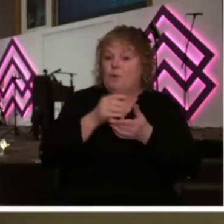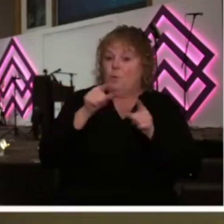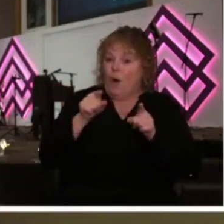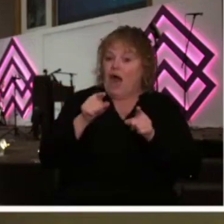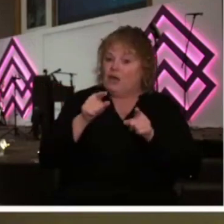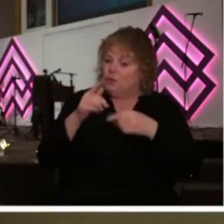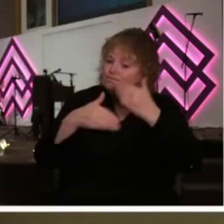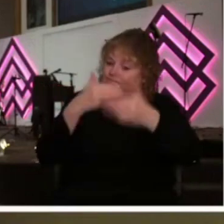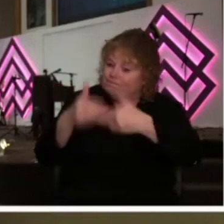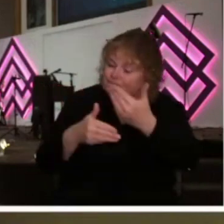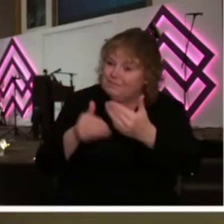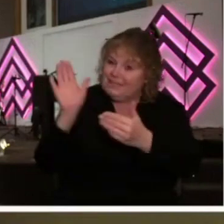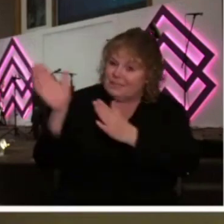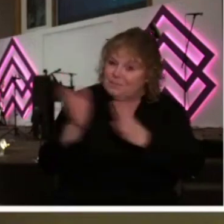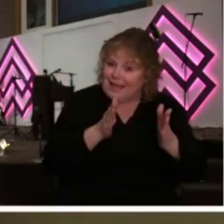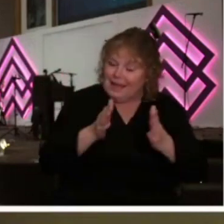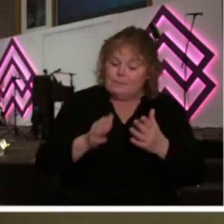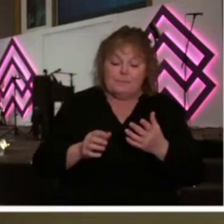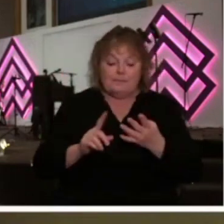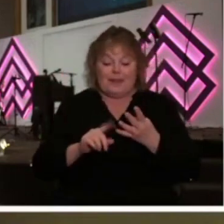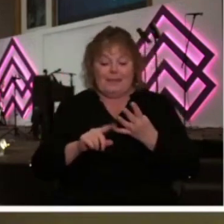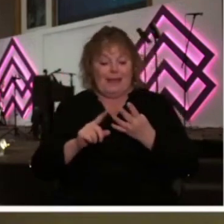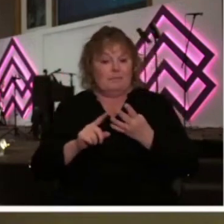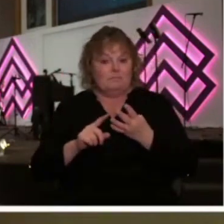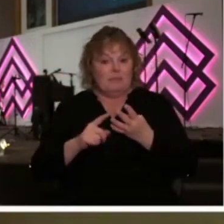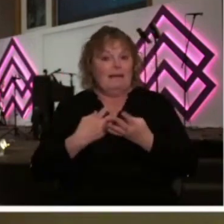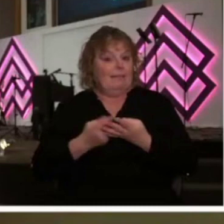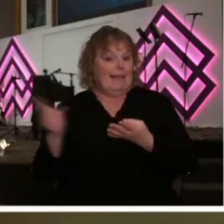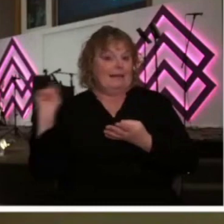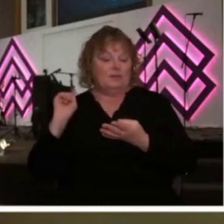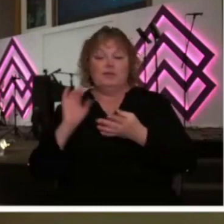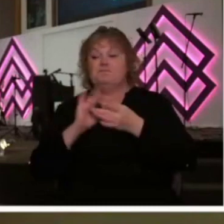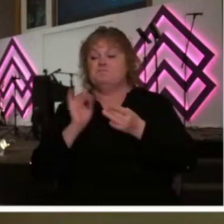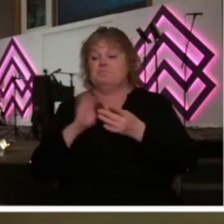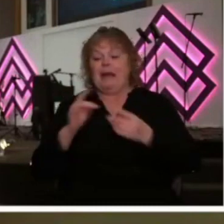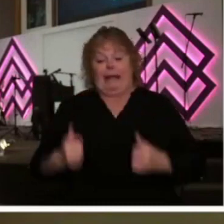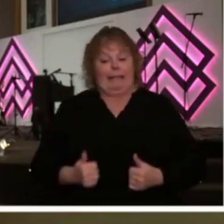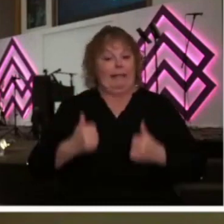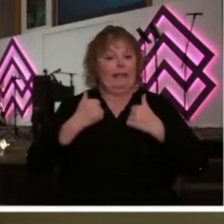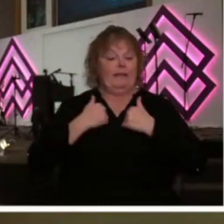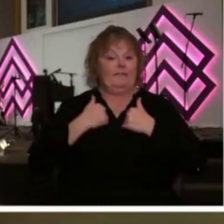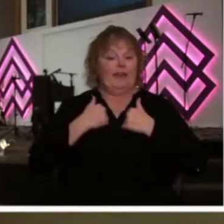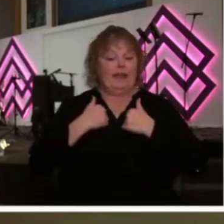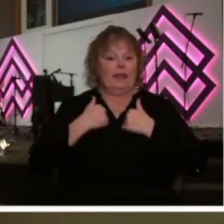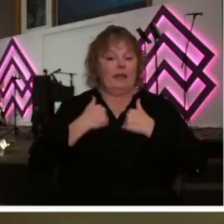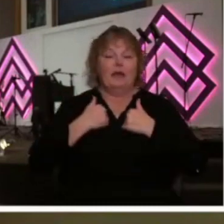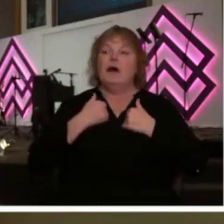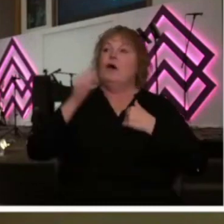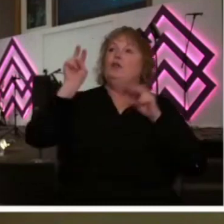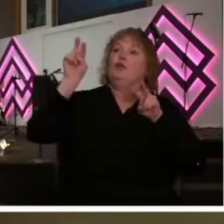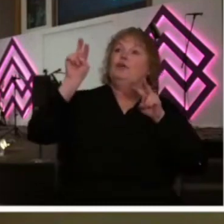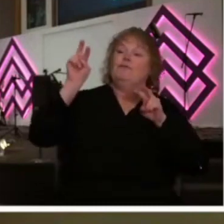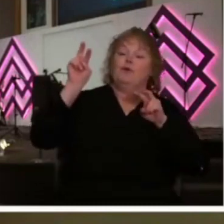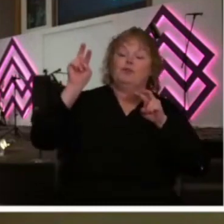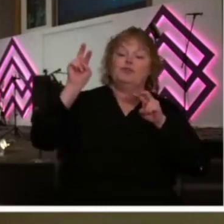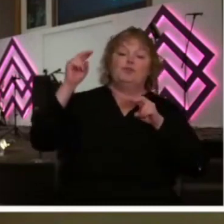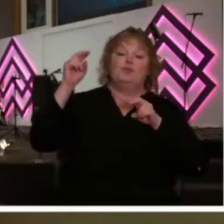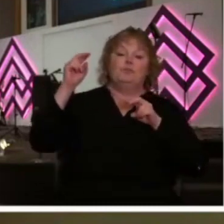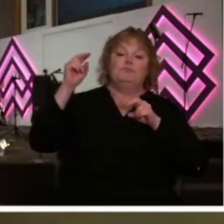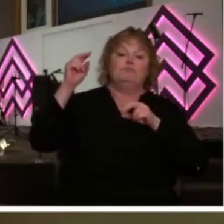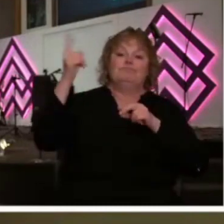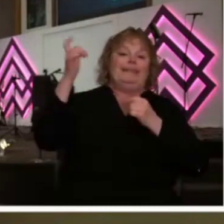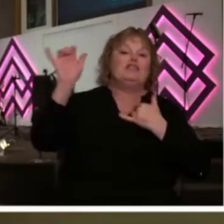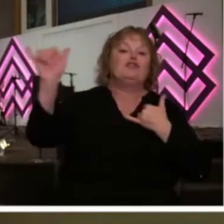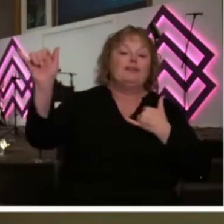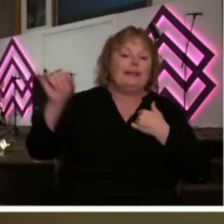about living with eternity in mind. We must know that we were created for this harvest, in this